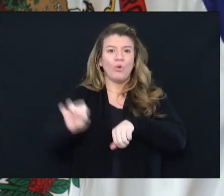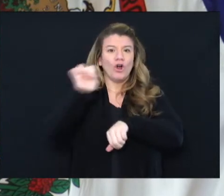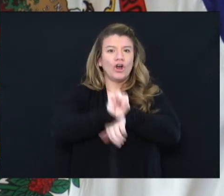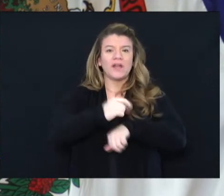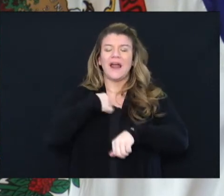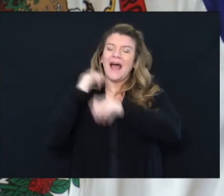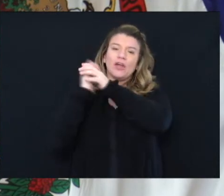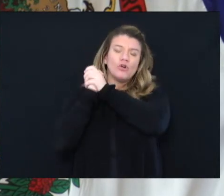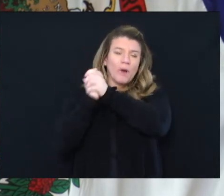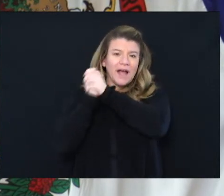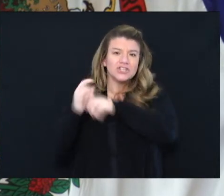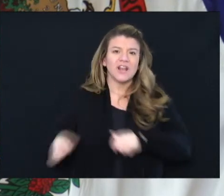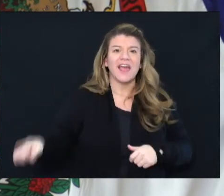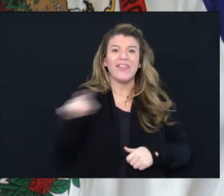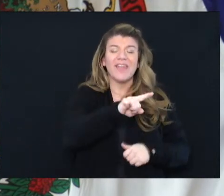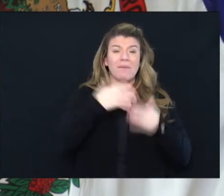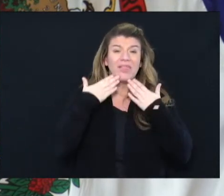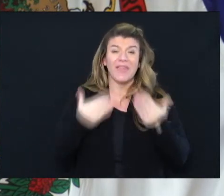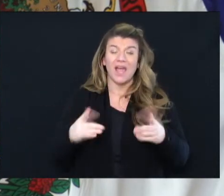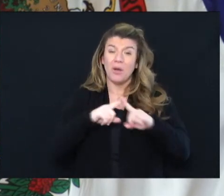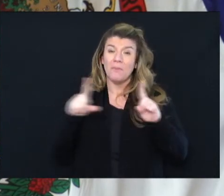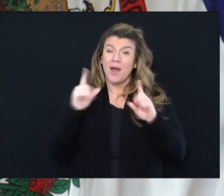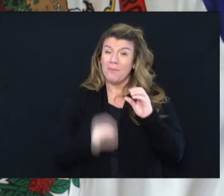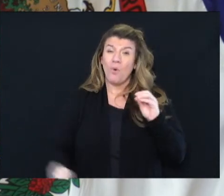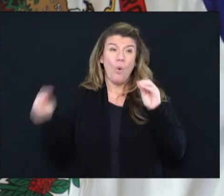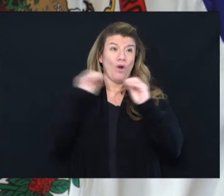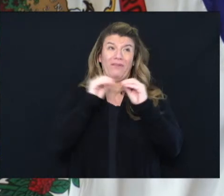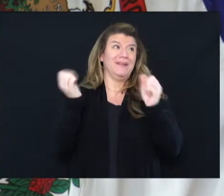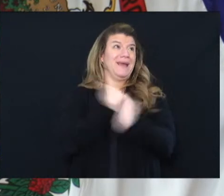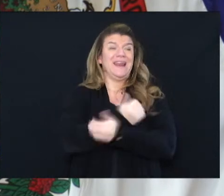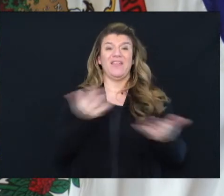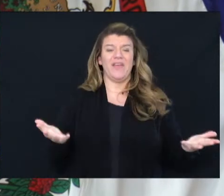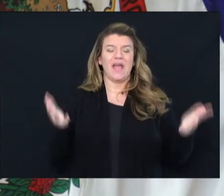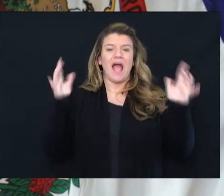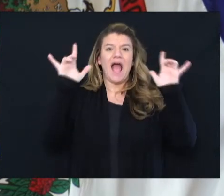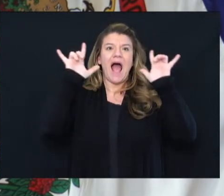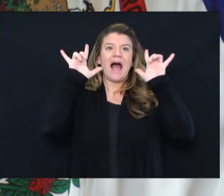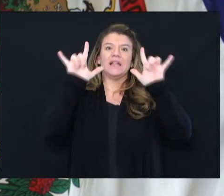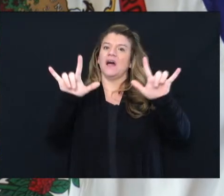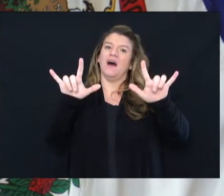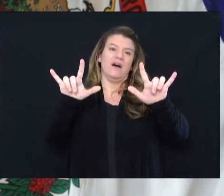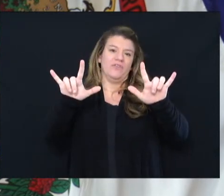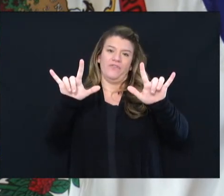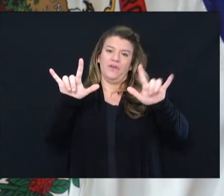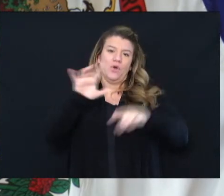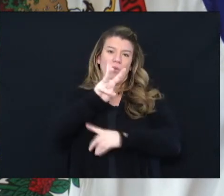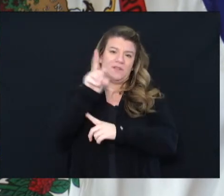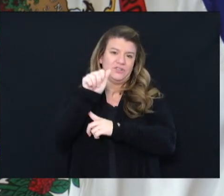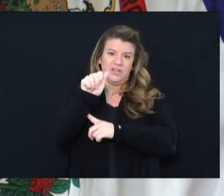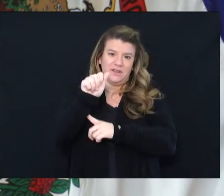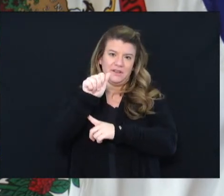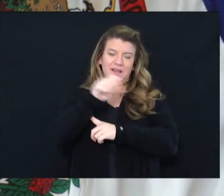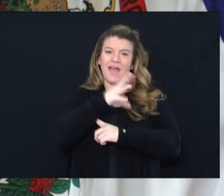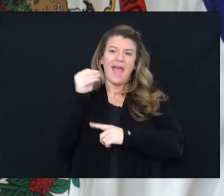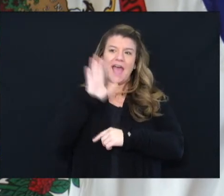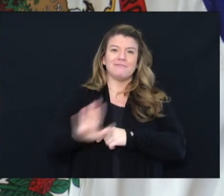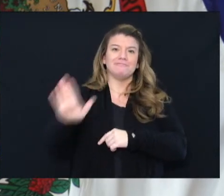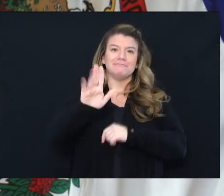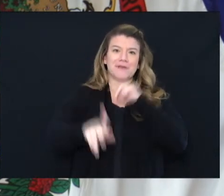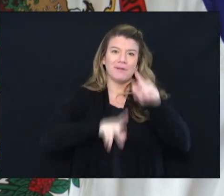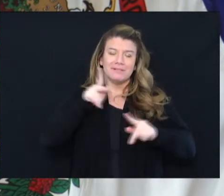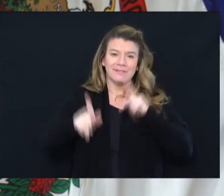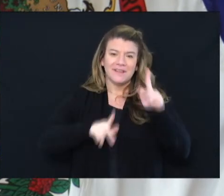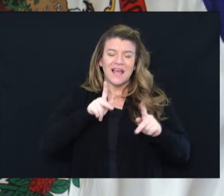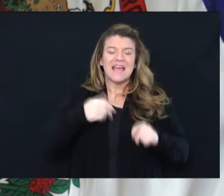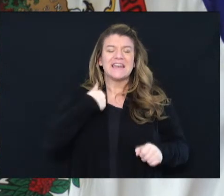and I thank them. But more than anything, I love West Virginia, and I love West Virginians, and to have goodness